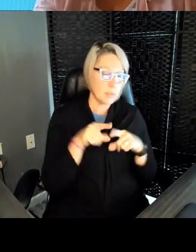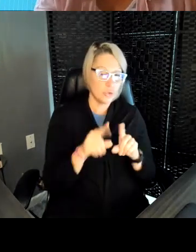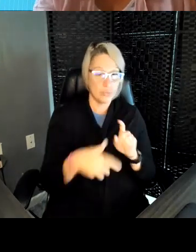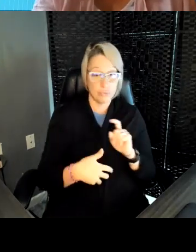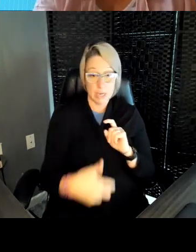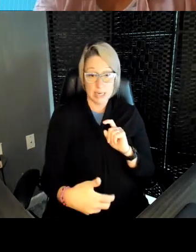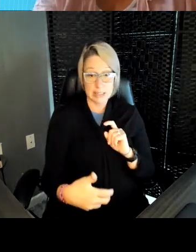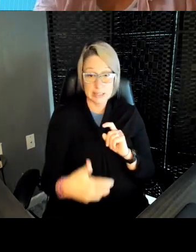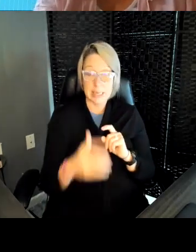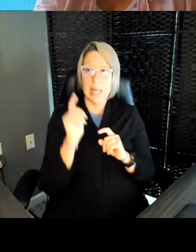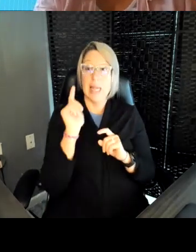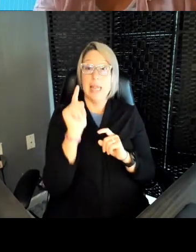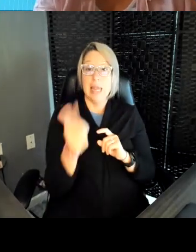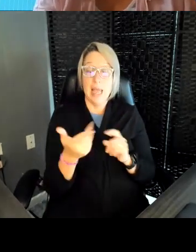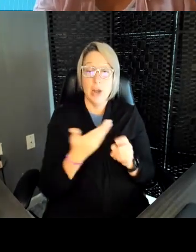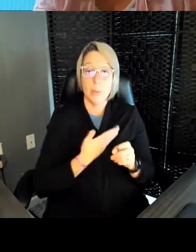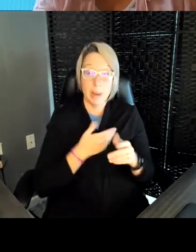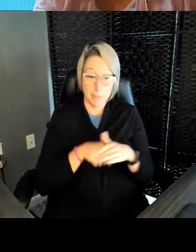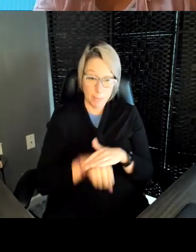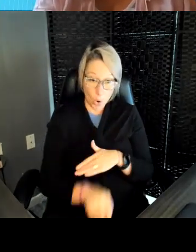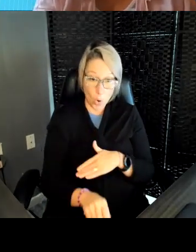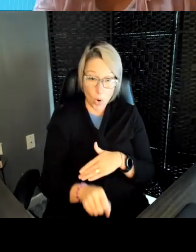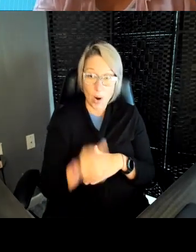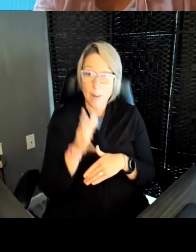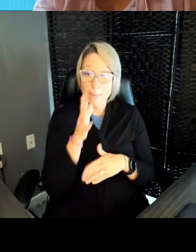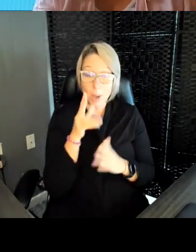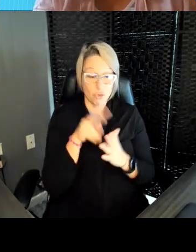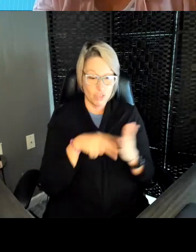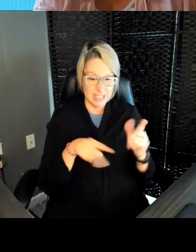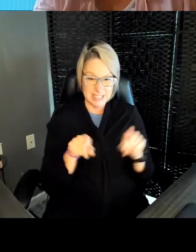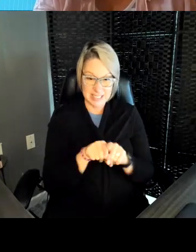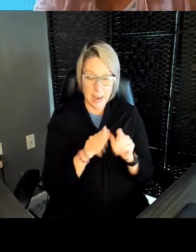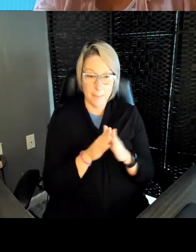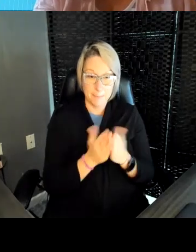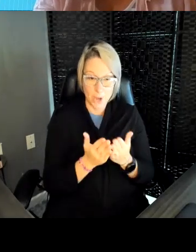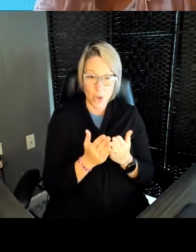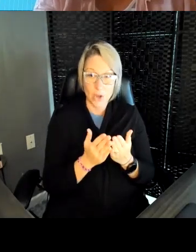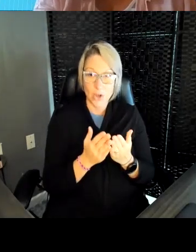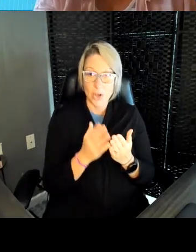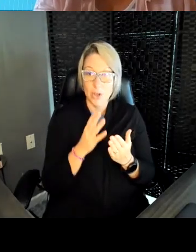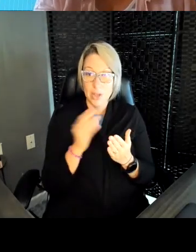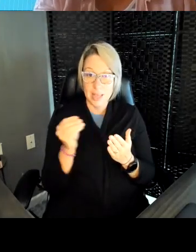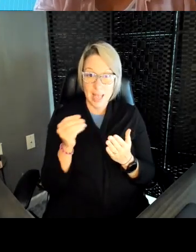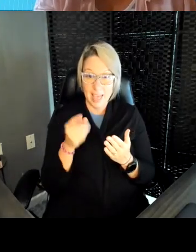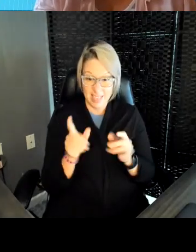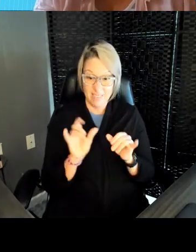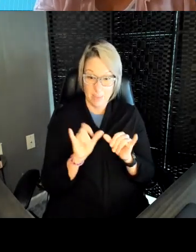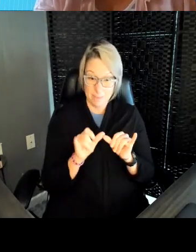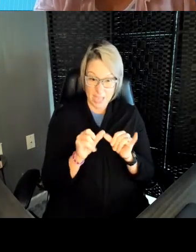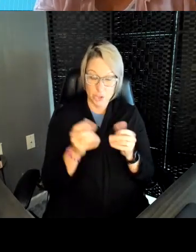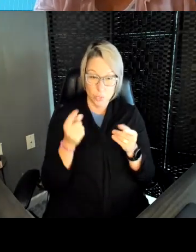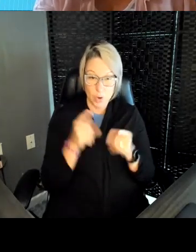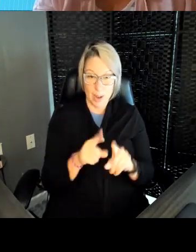then later when the baby is born, the mama reads that same book, and they literally have measured what's happening from a